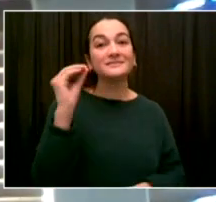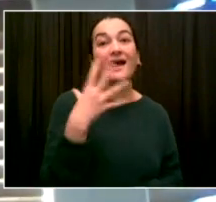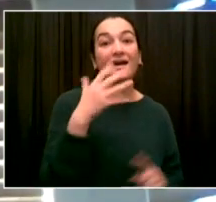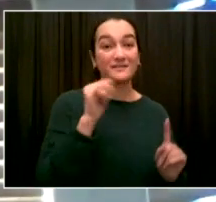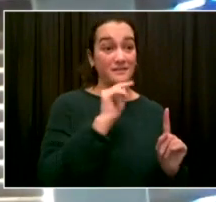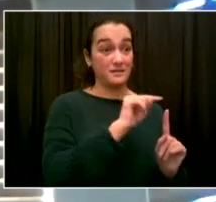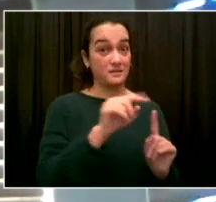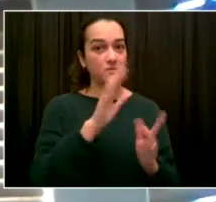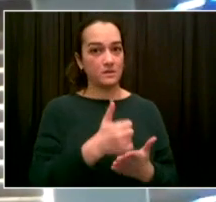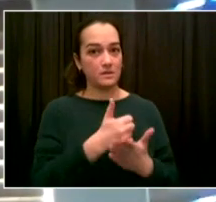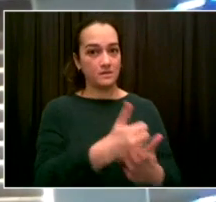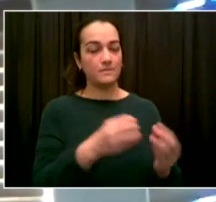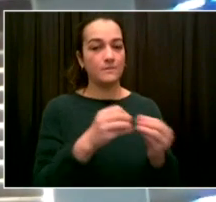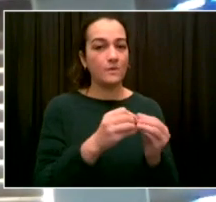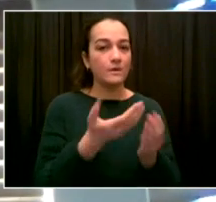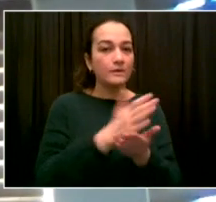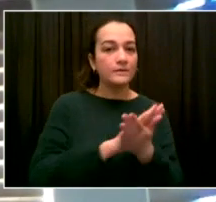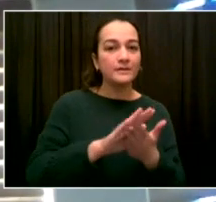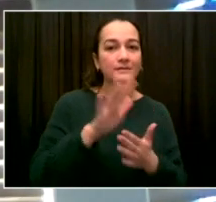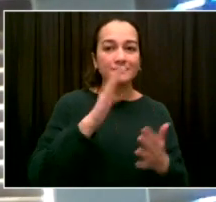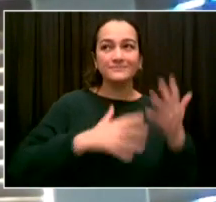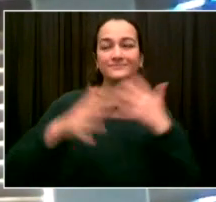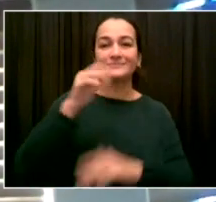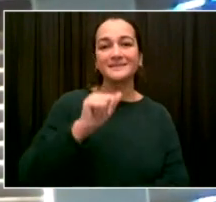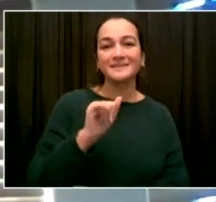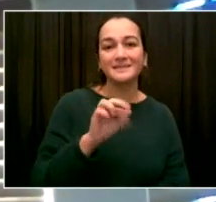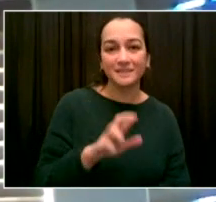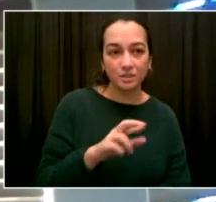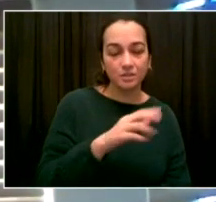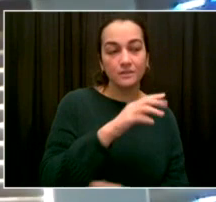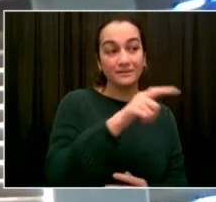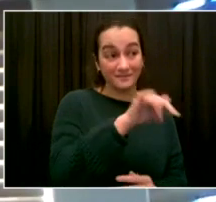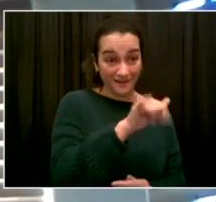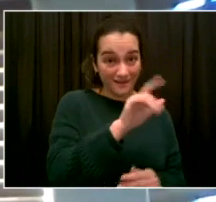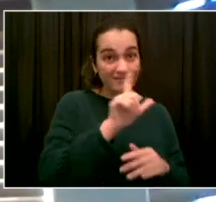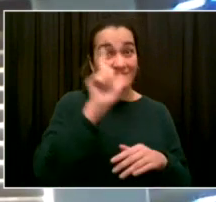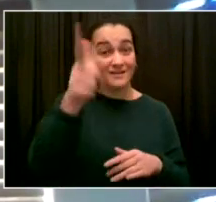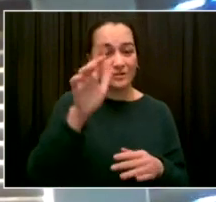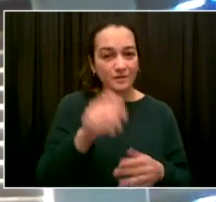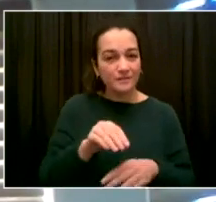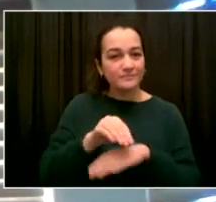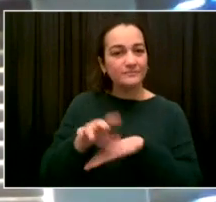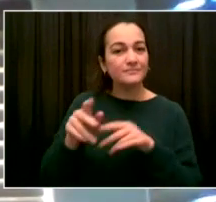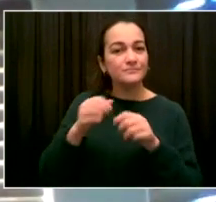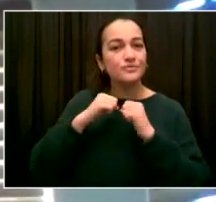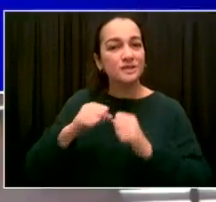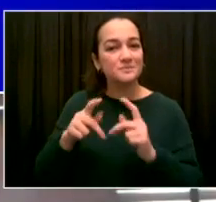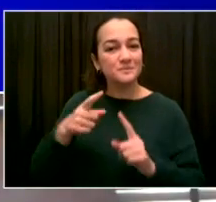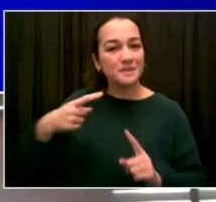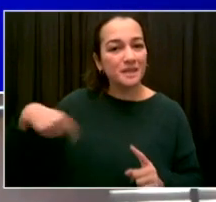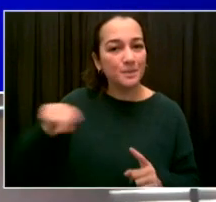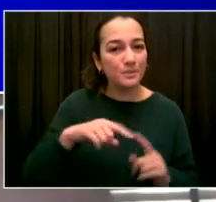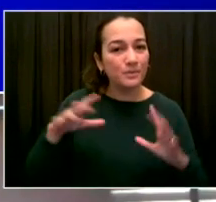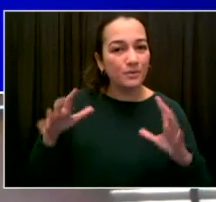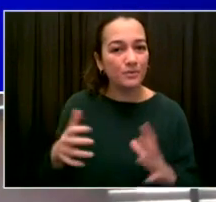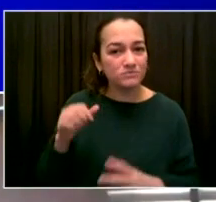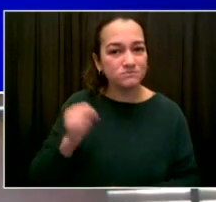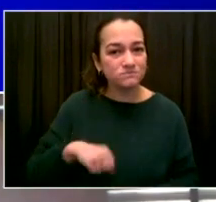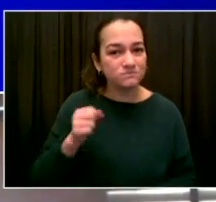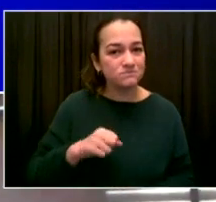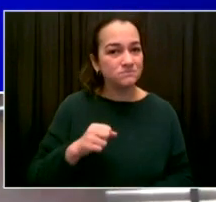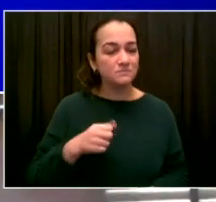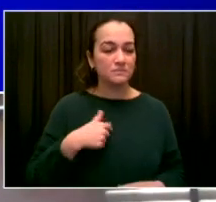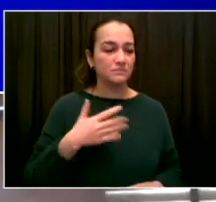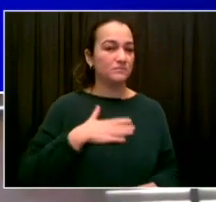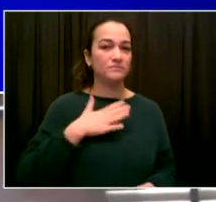initiative, and I'm proud of my city for assuming this leadership role. Thank you. Thank you.